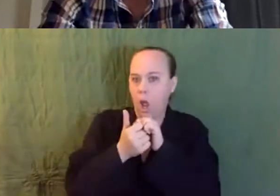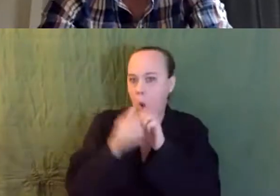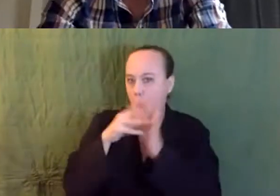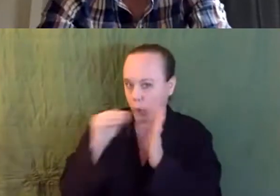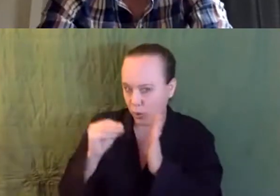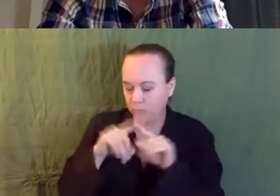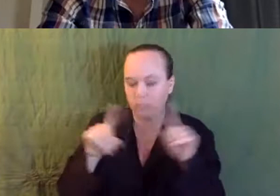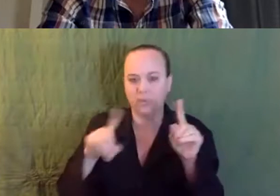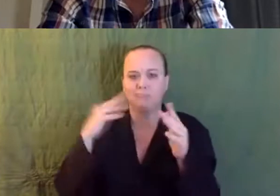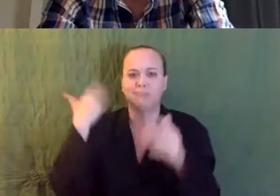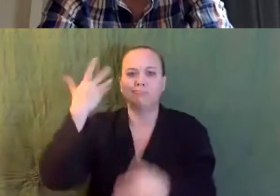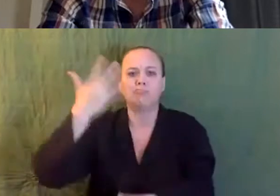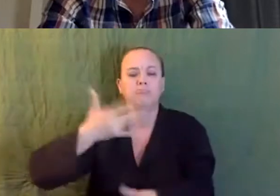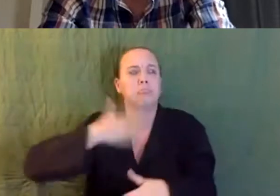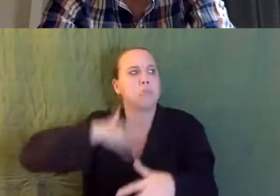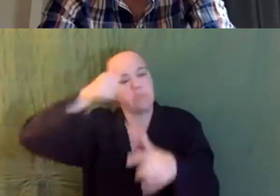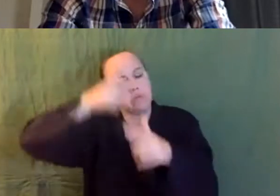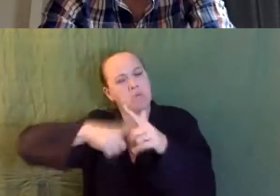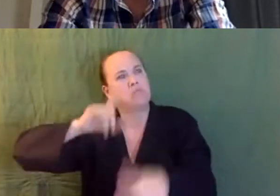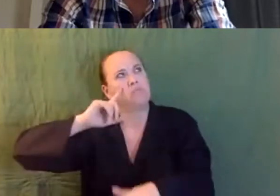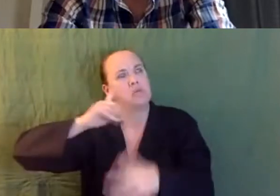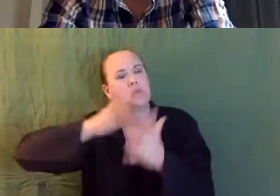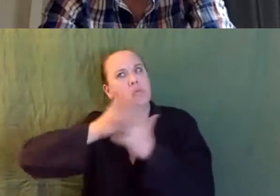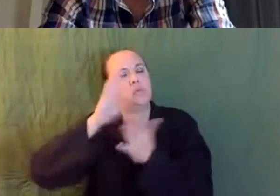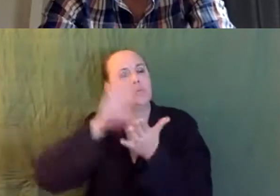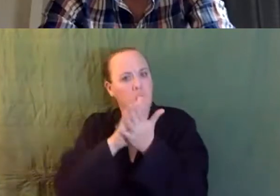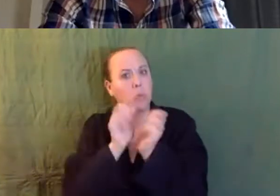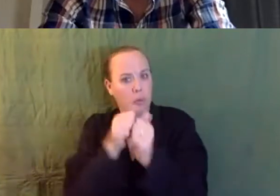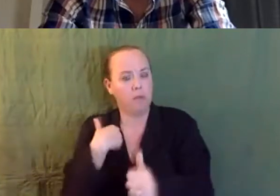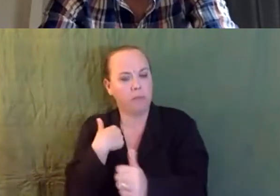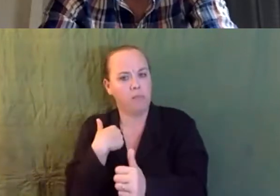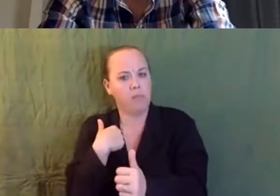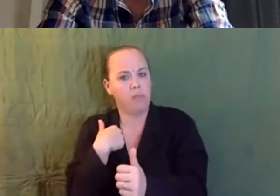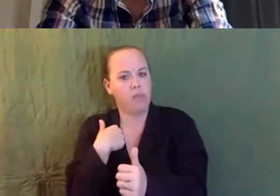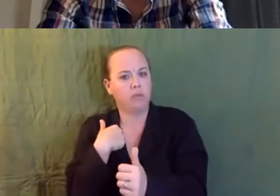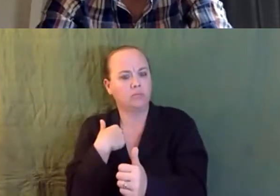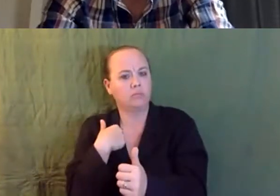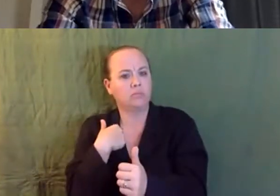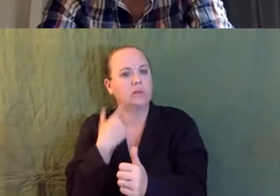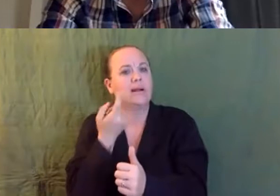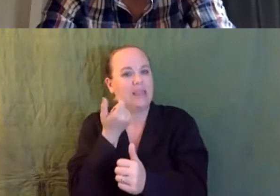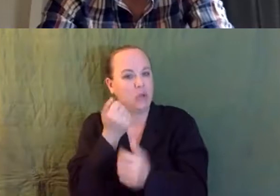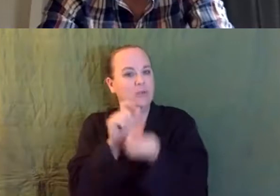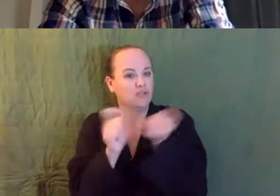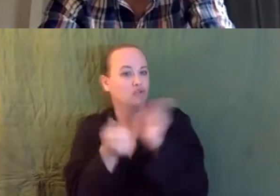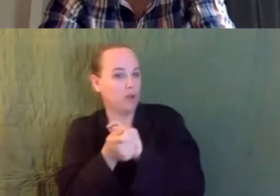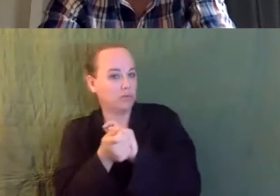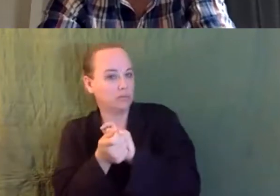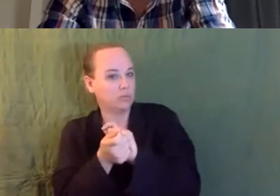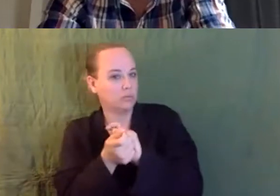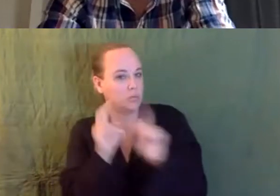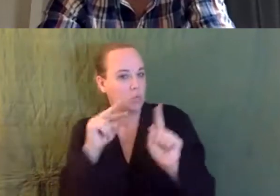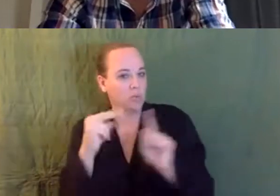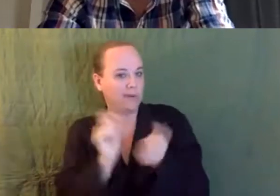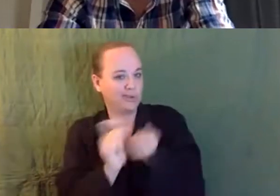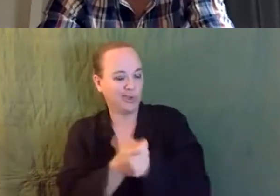the time my brother was going through school with me, there had been a sea change, and that has continued.